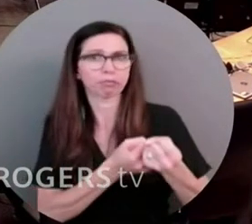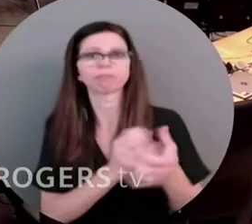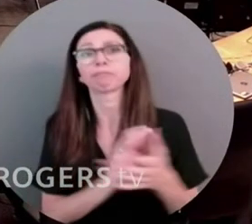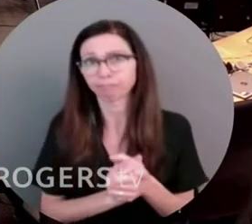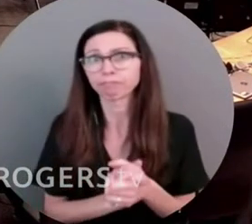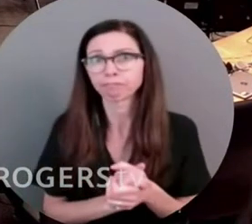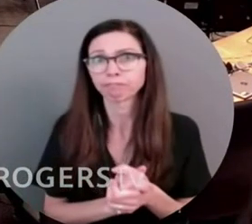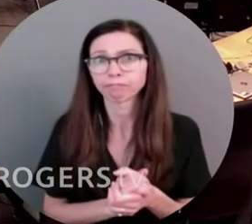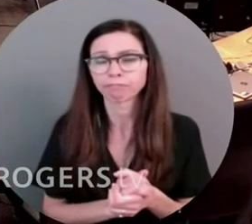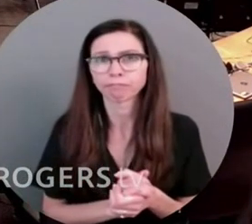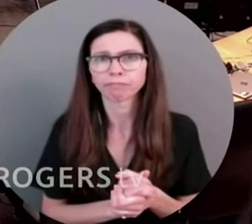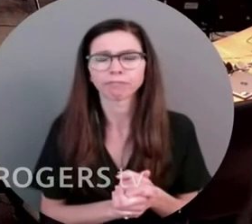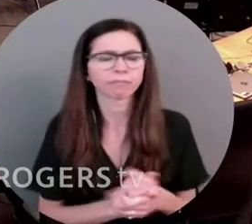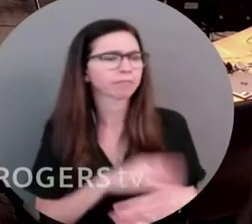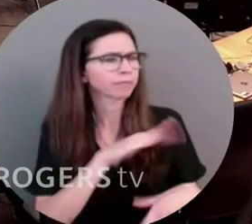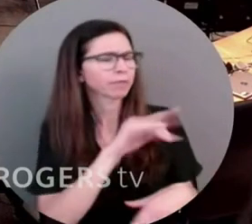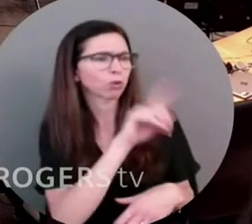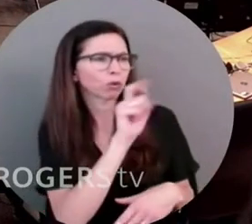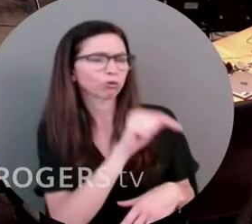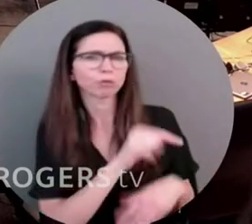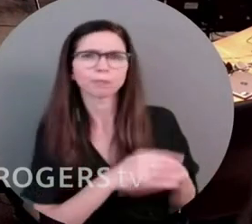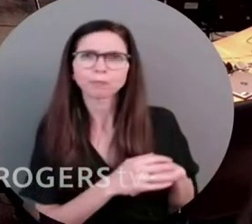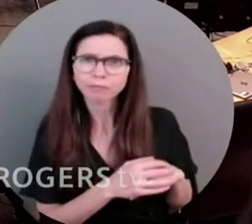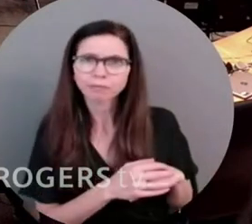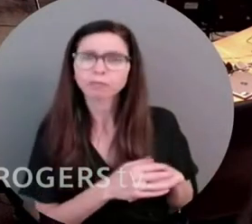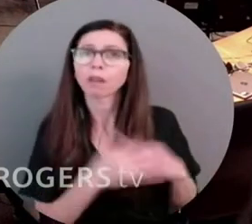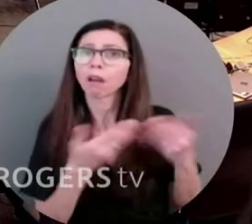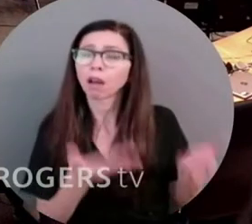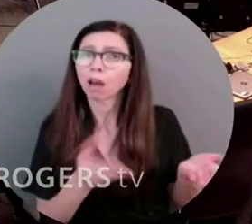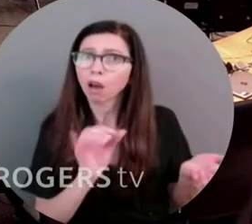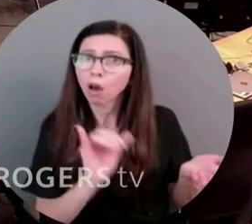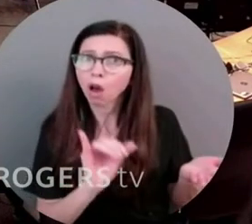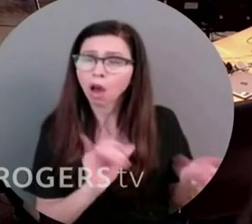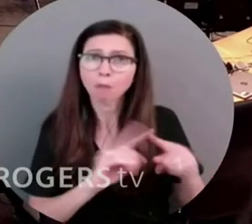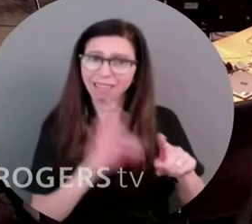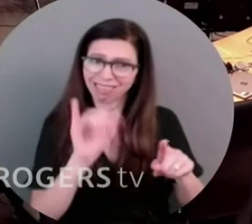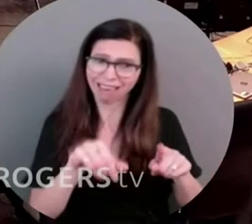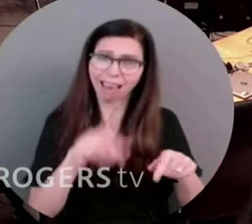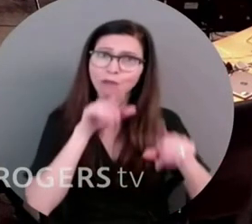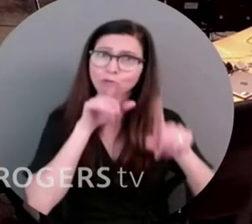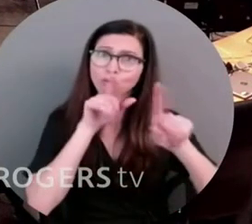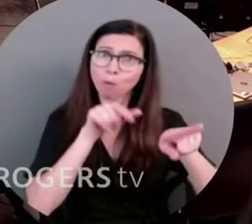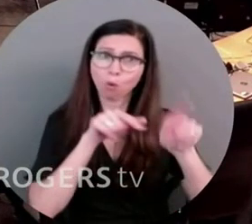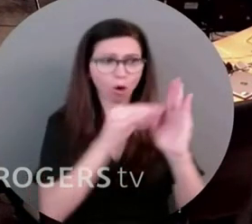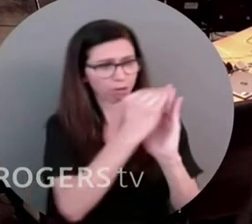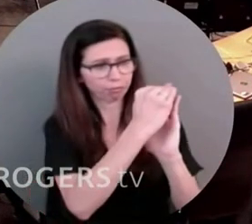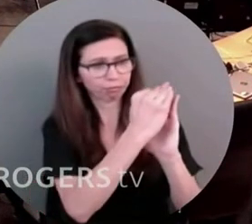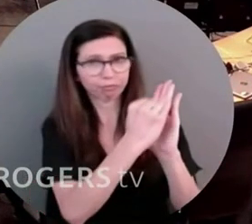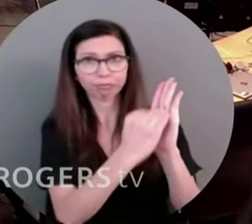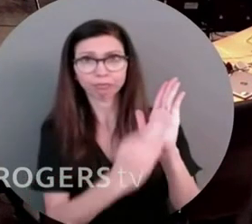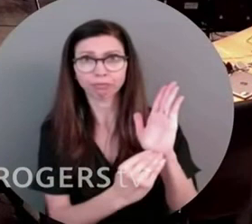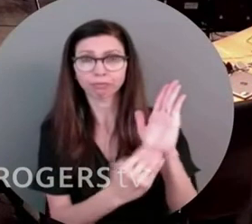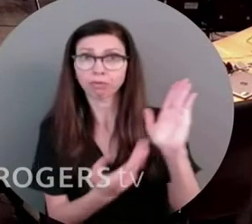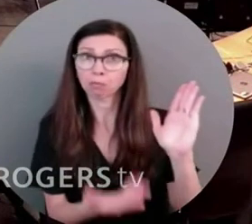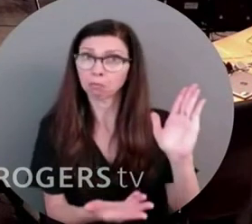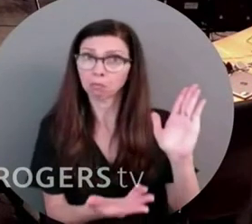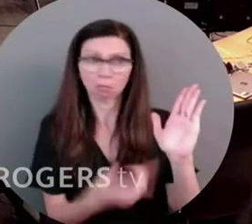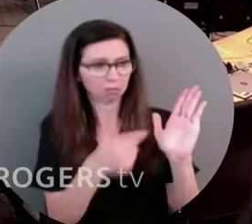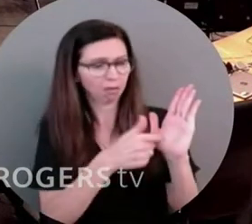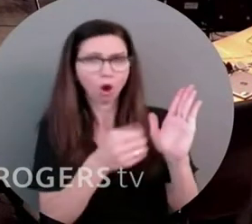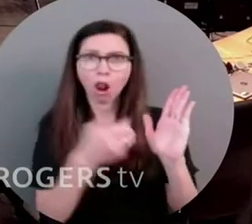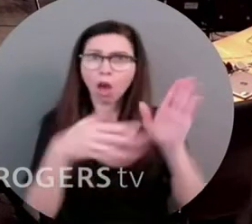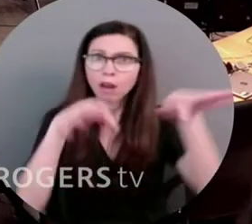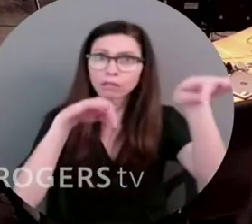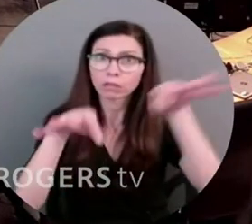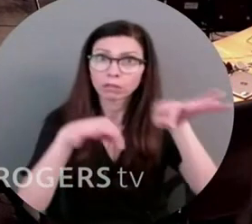And I mean, some of what they described in that report, have there been any similar findings